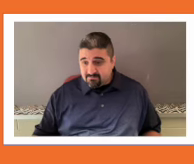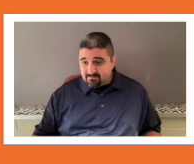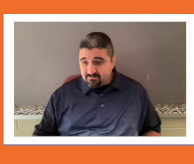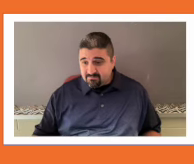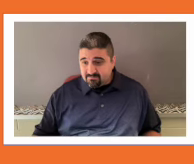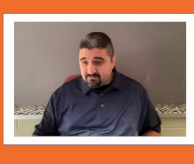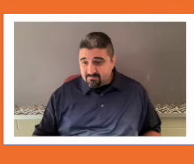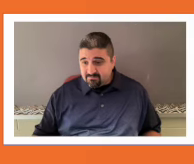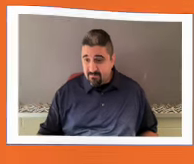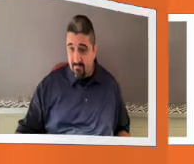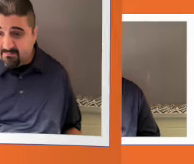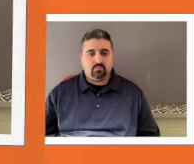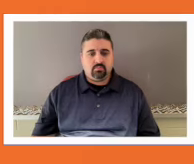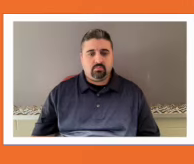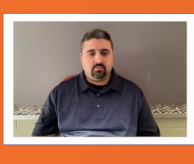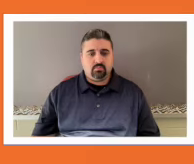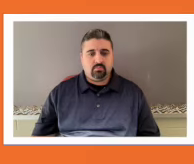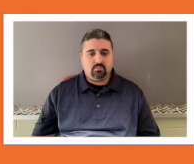Where?